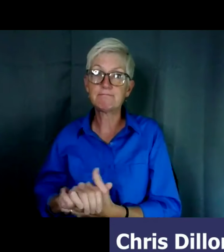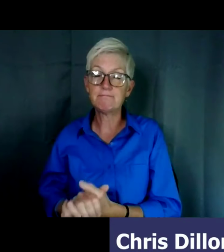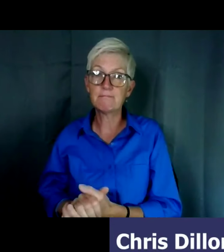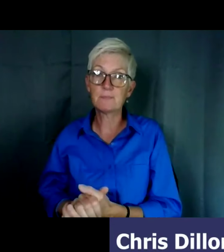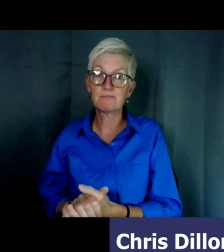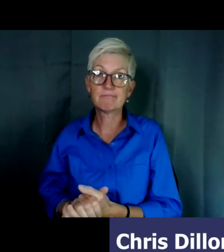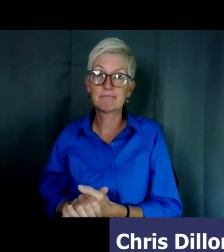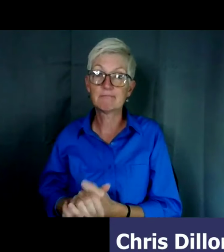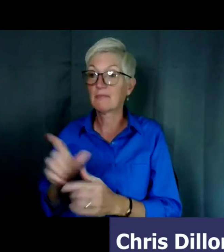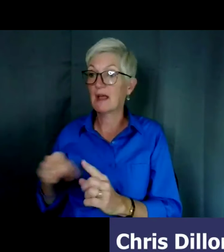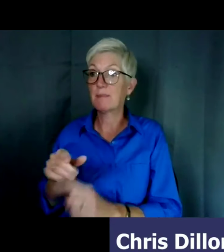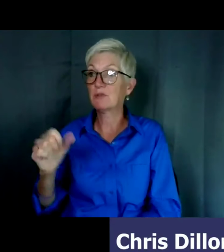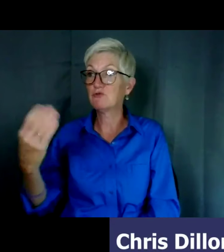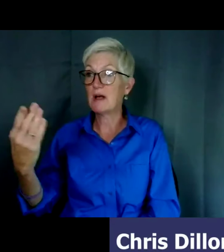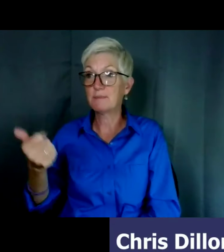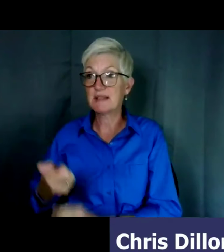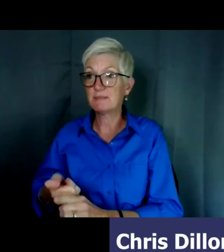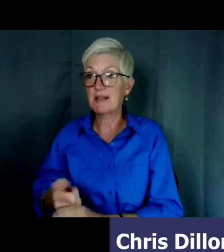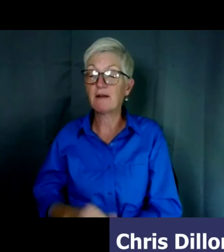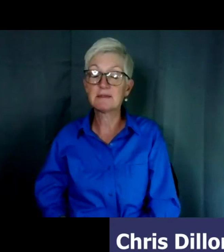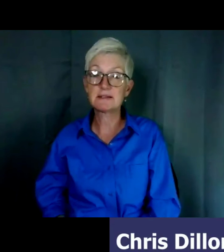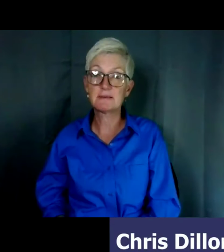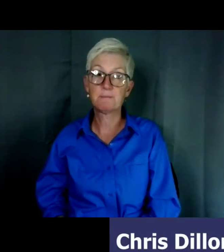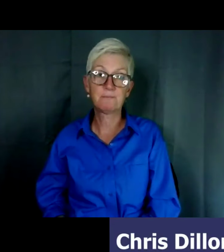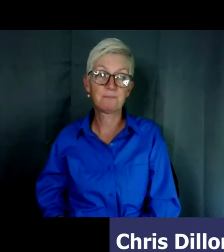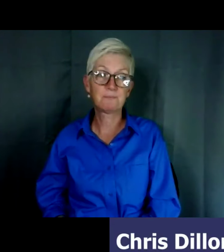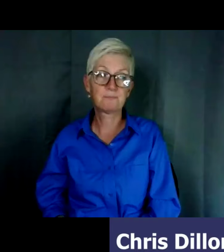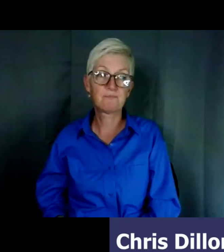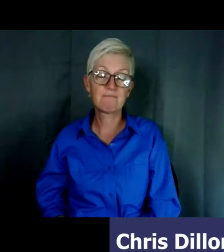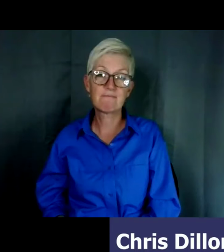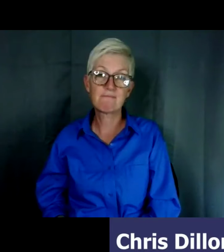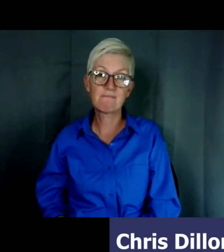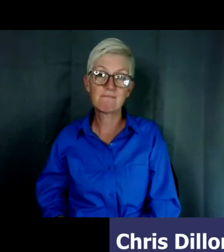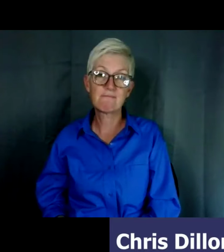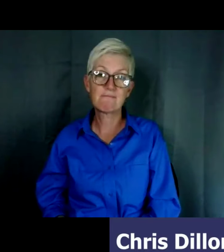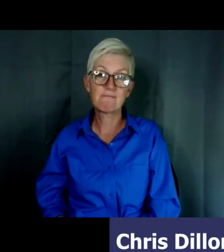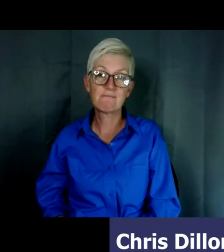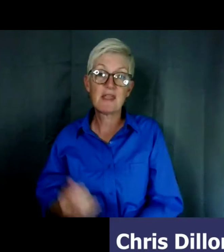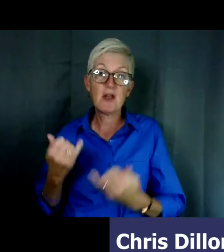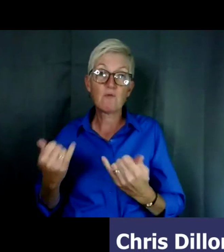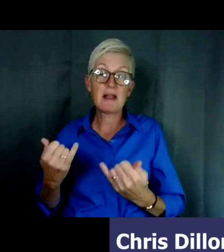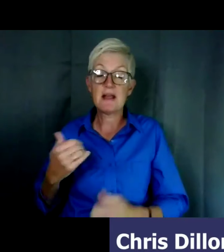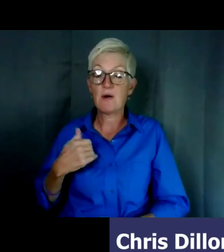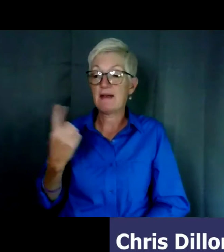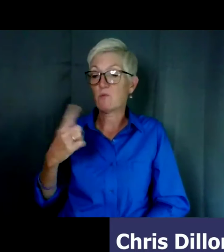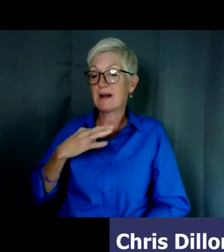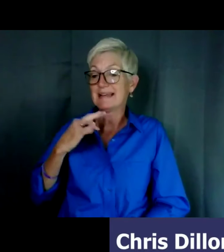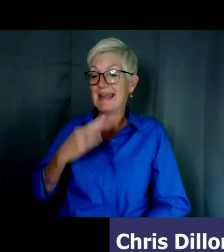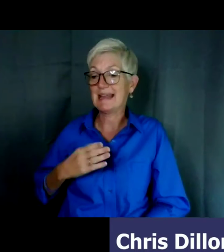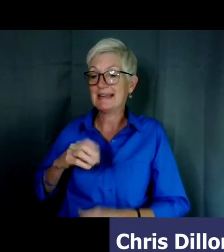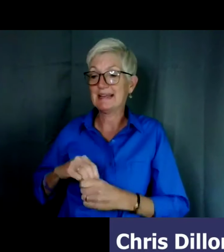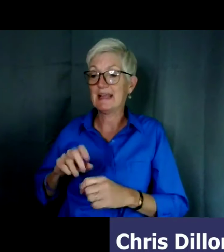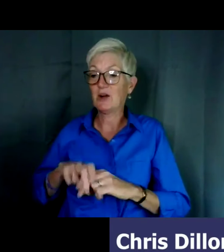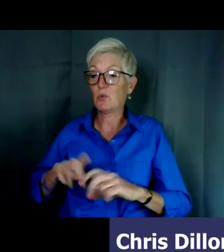mainly the jobs themselves. Some currently right now I have one candidate that's in a wheelchair, but the candidate can